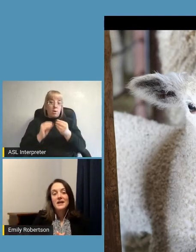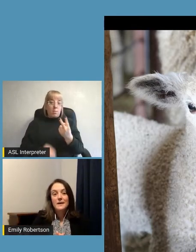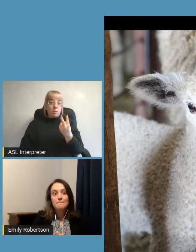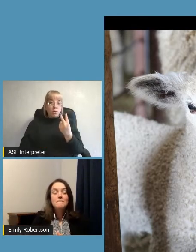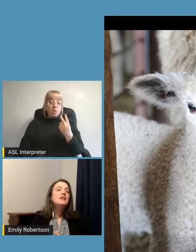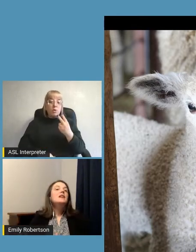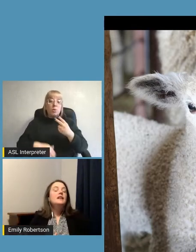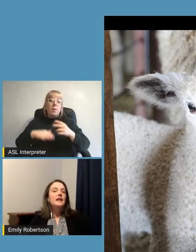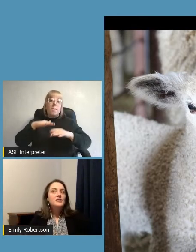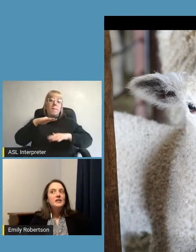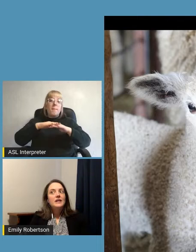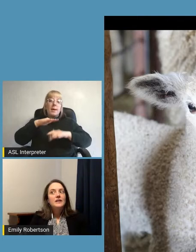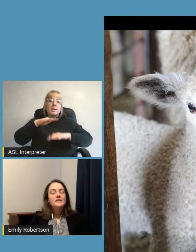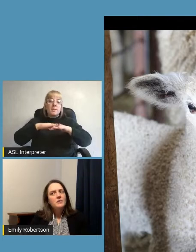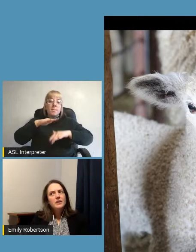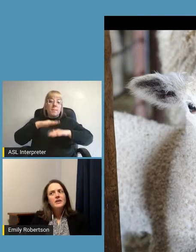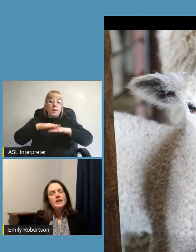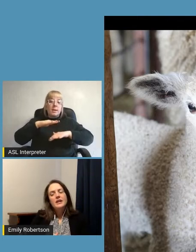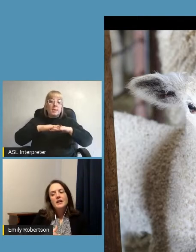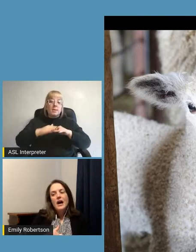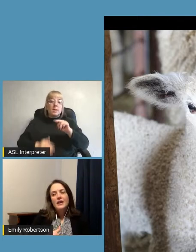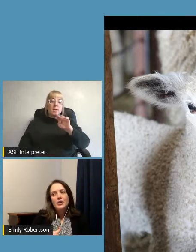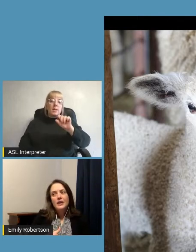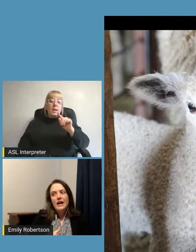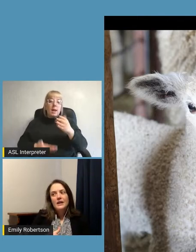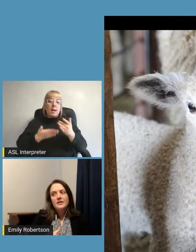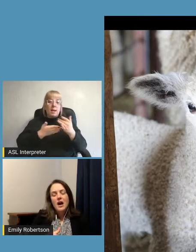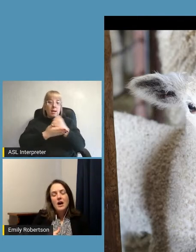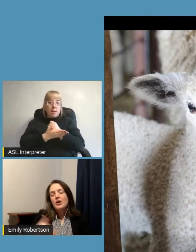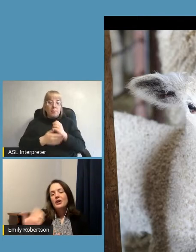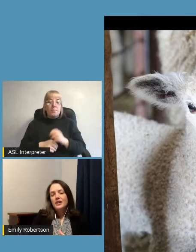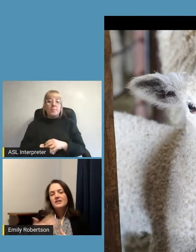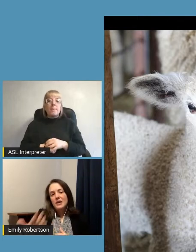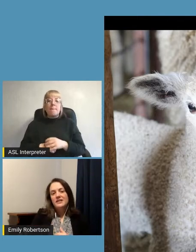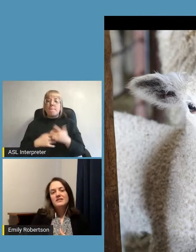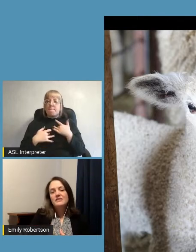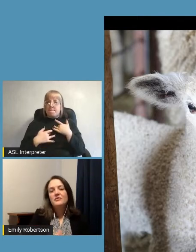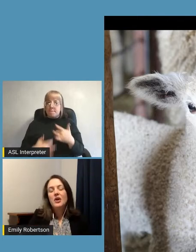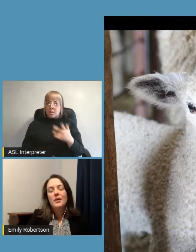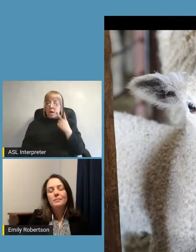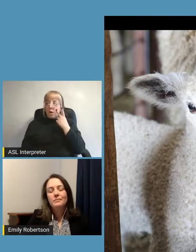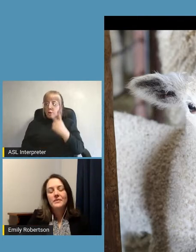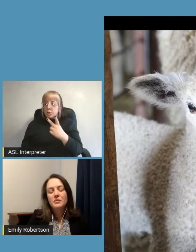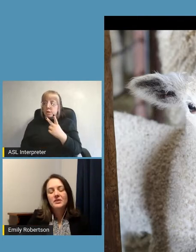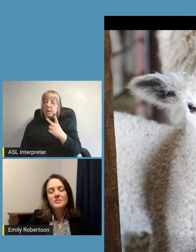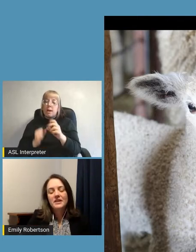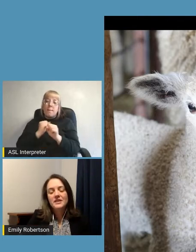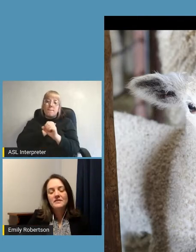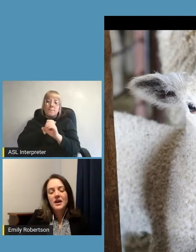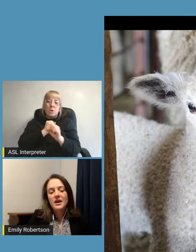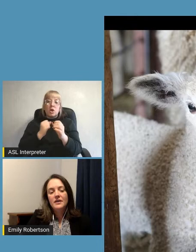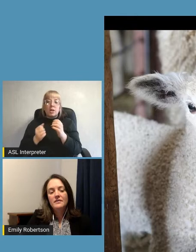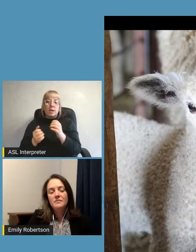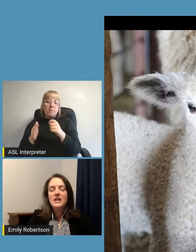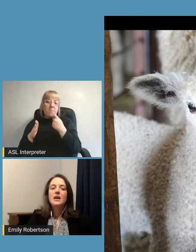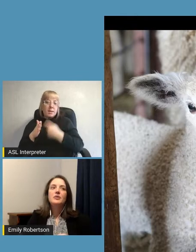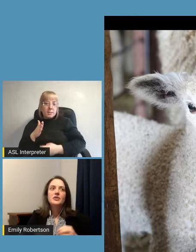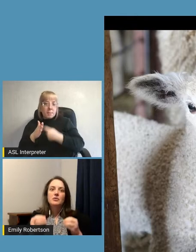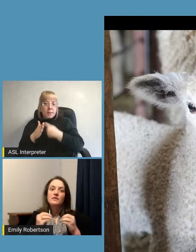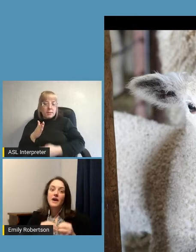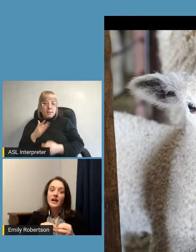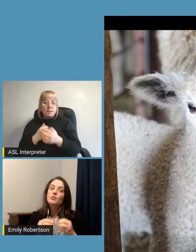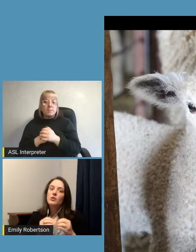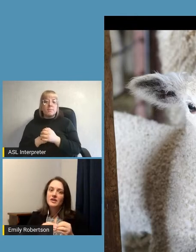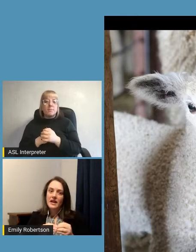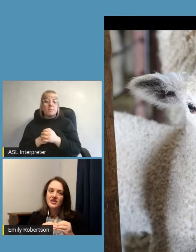net income. It actually is typically, I look at marketing spends from the perspective of being able